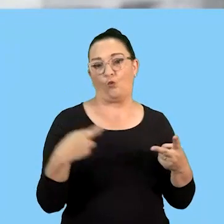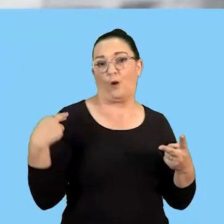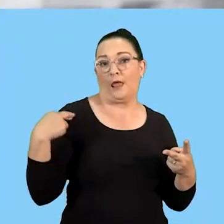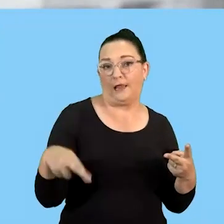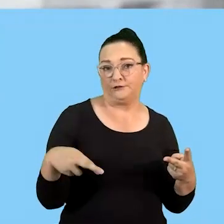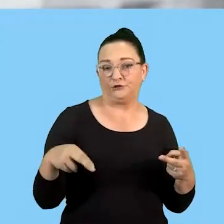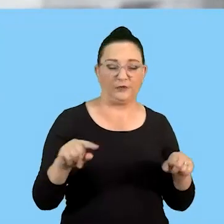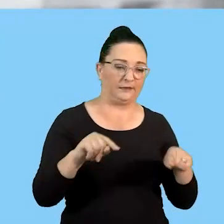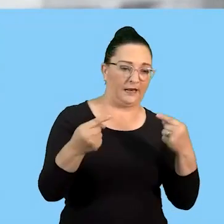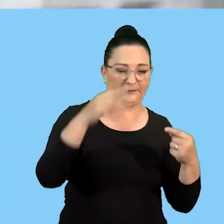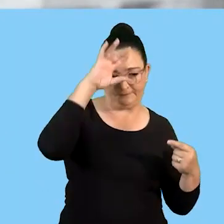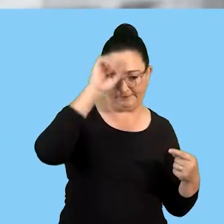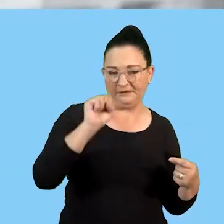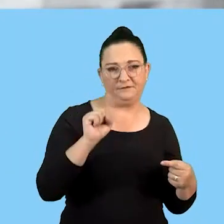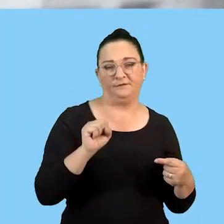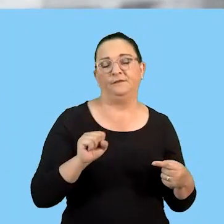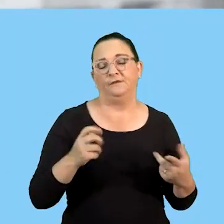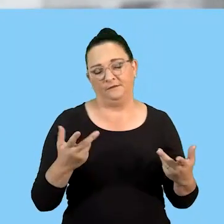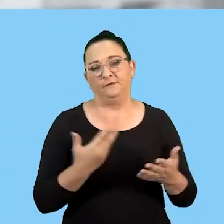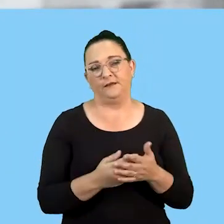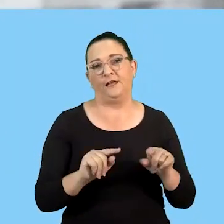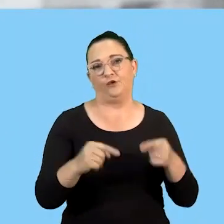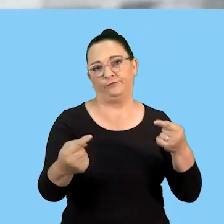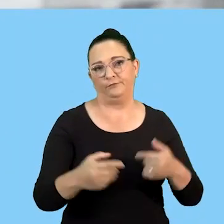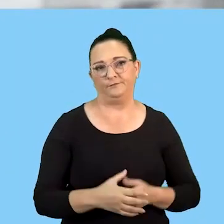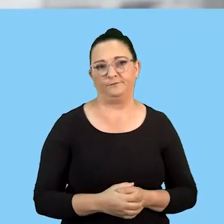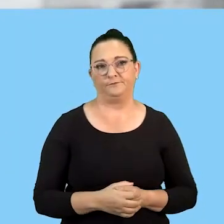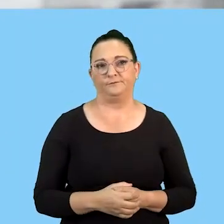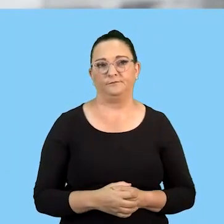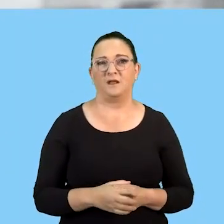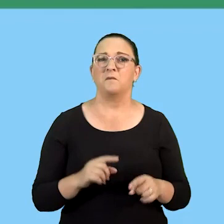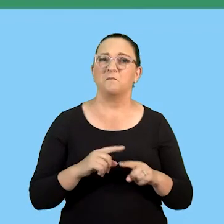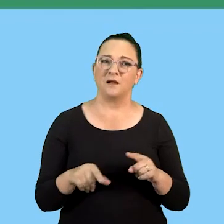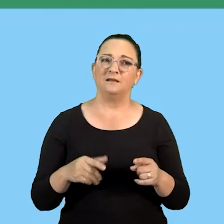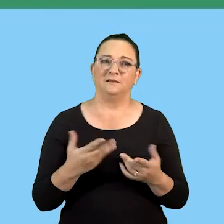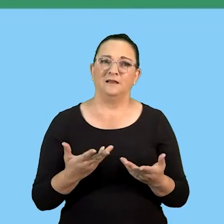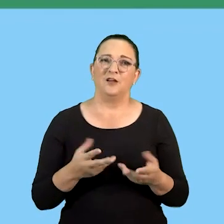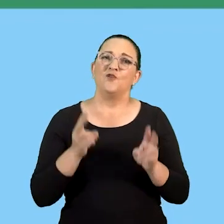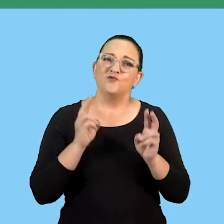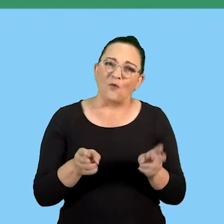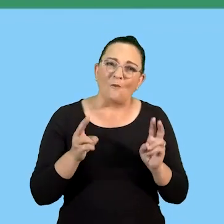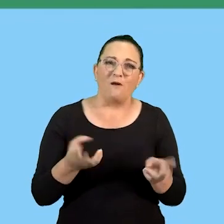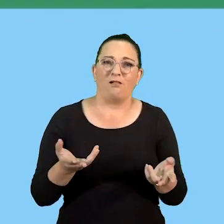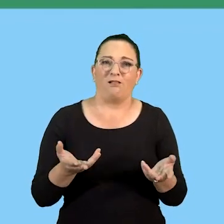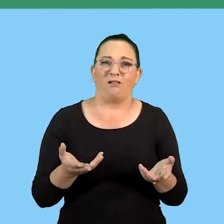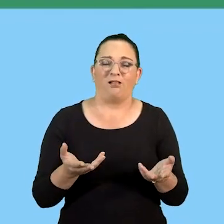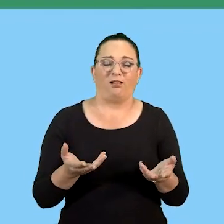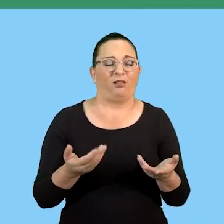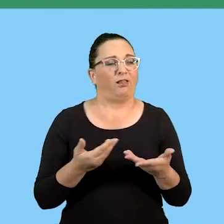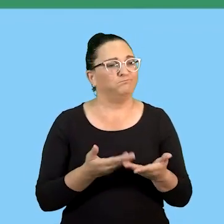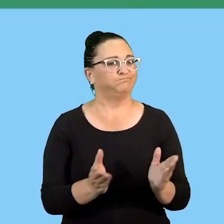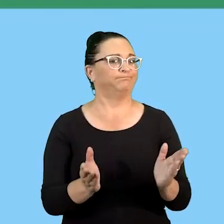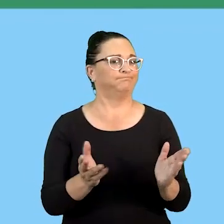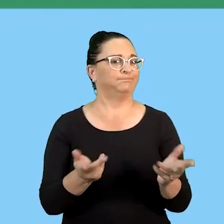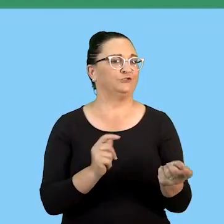religion or religious beliefs. So conflict arises as a normal result of change. There's